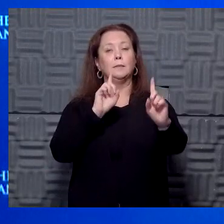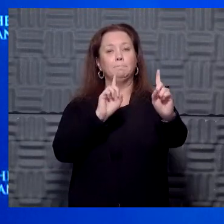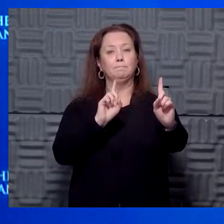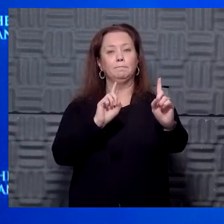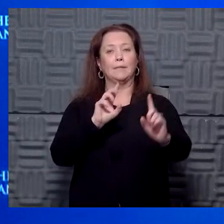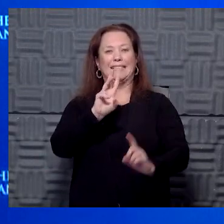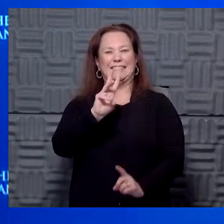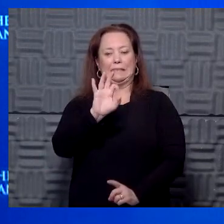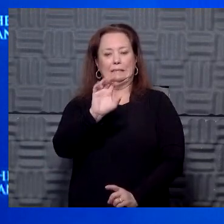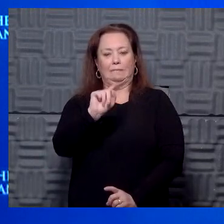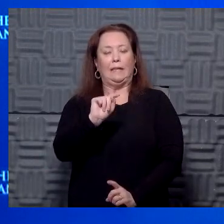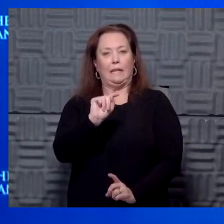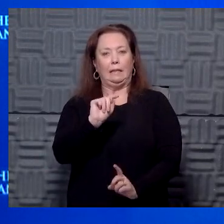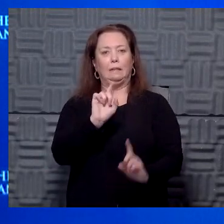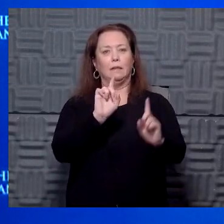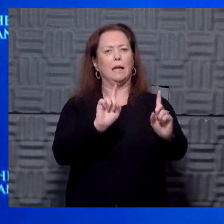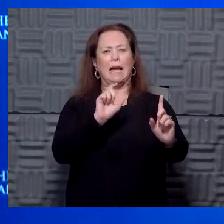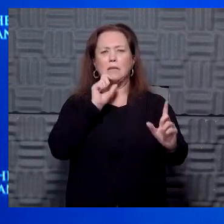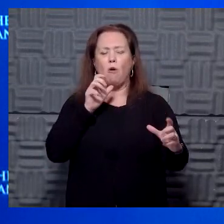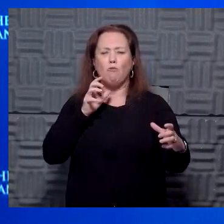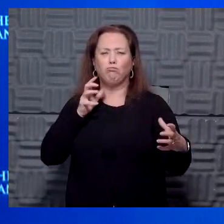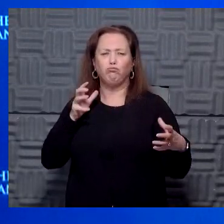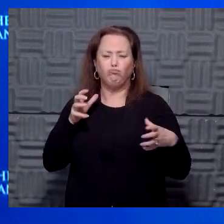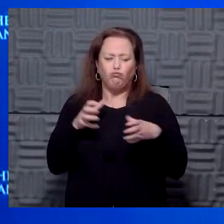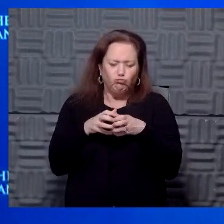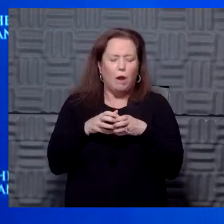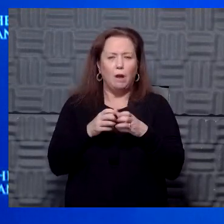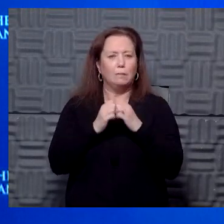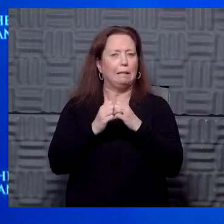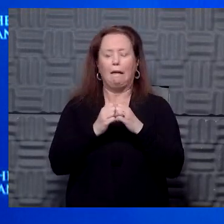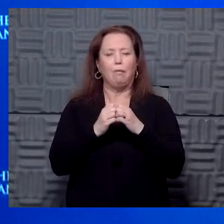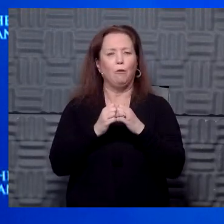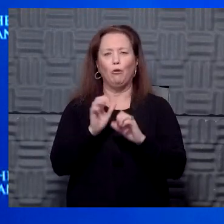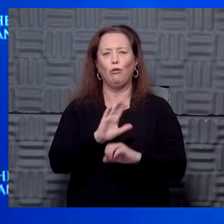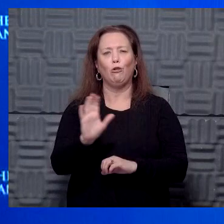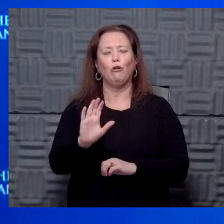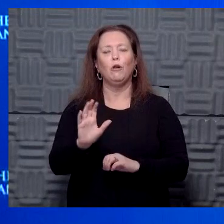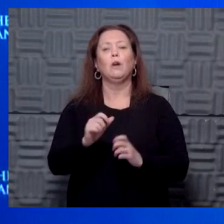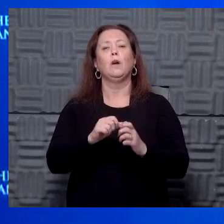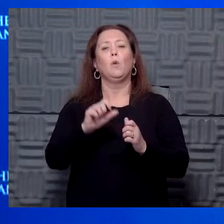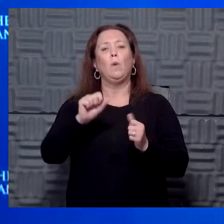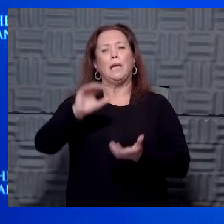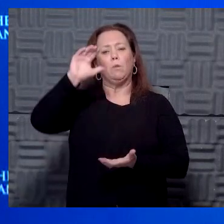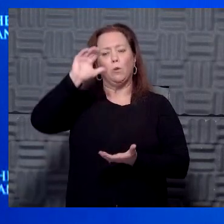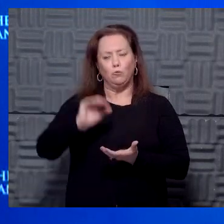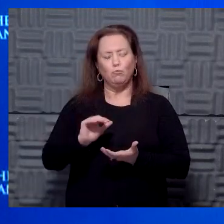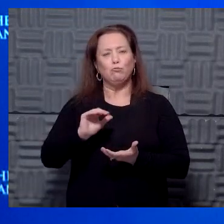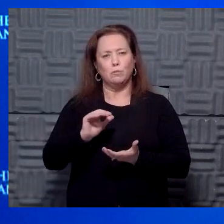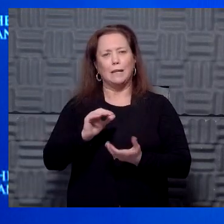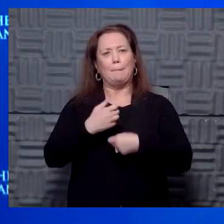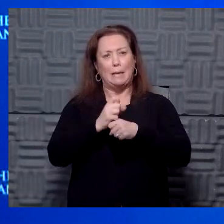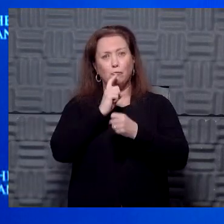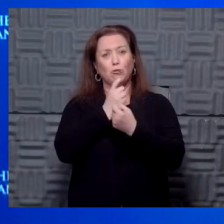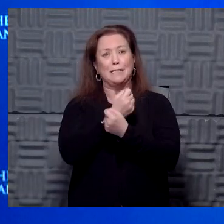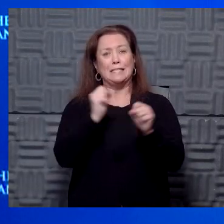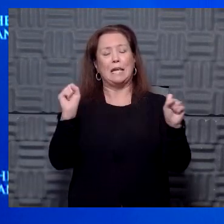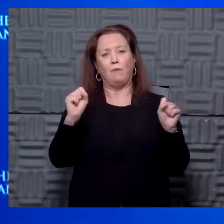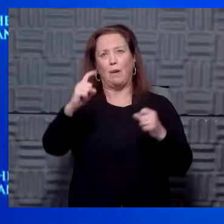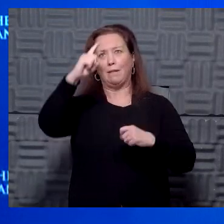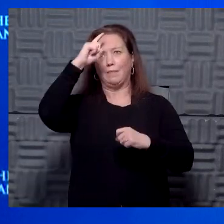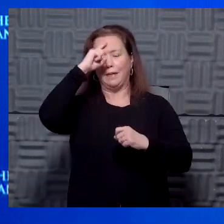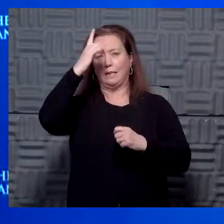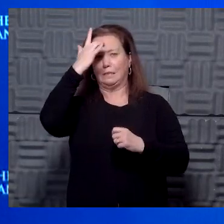and don't all crowd in there together. And I think we can do things like that that are safe, but we have to do them thoughtfully